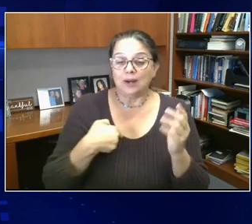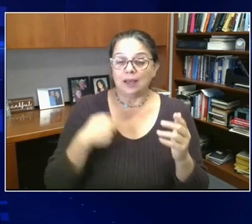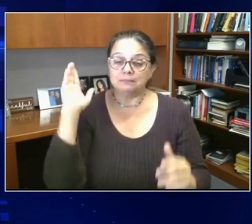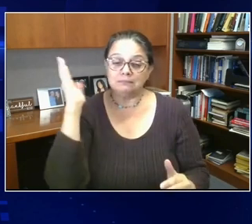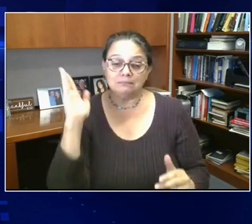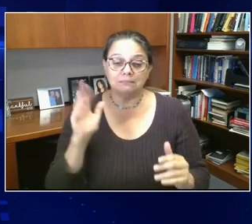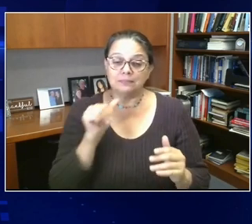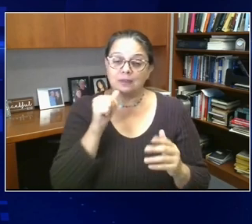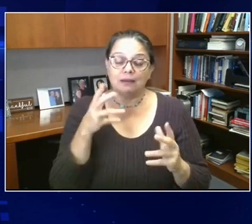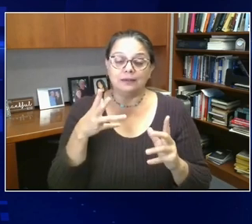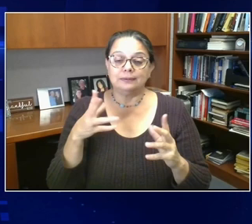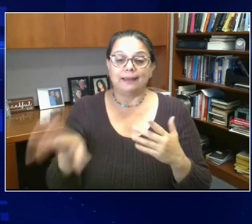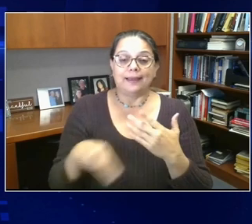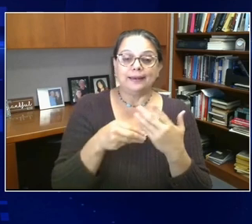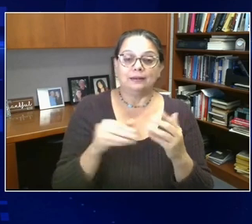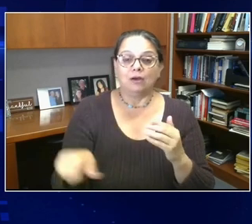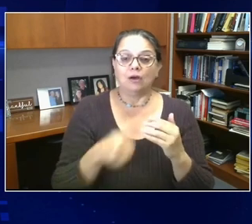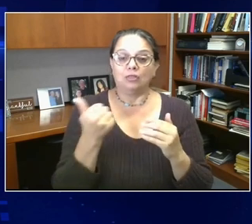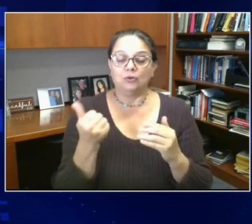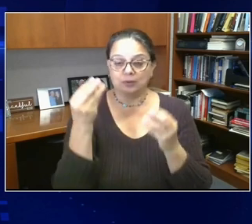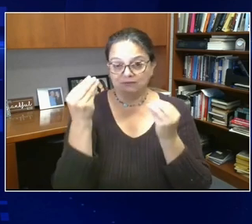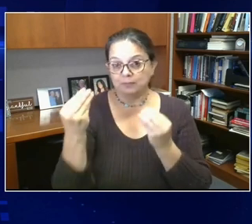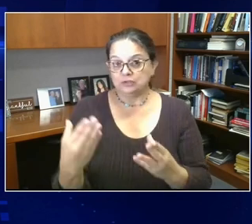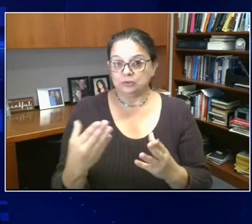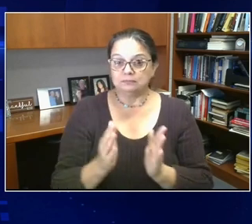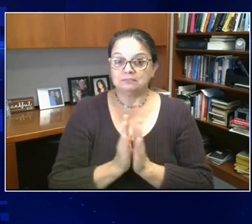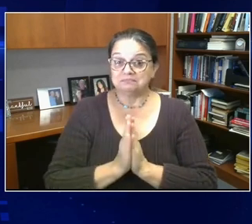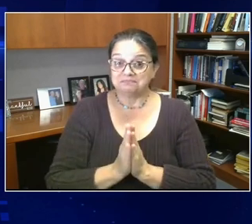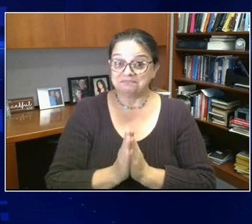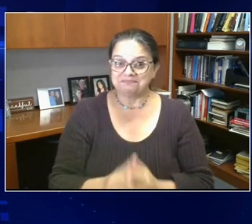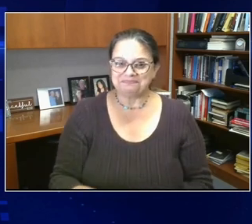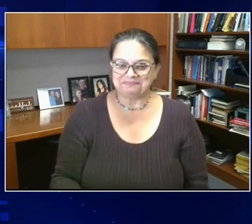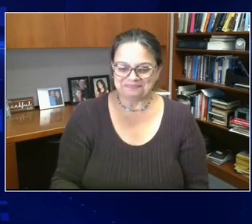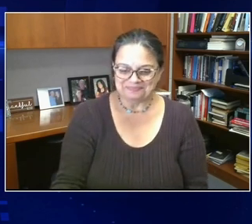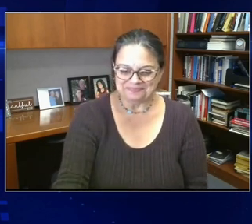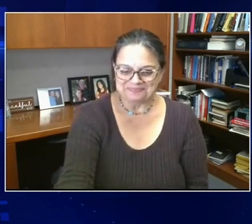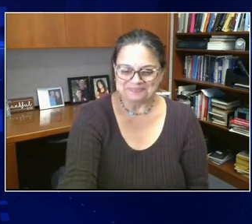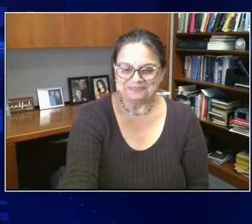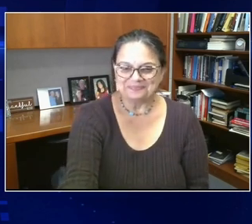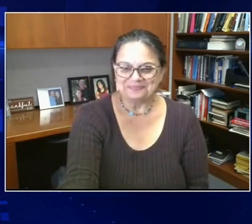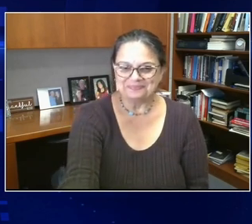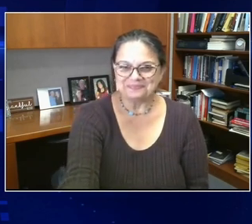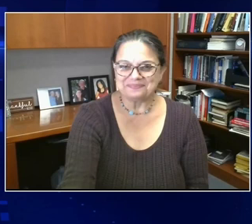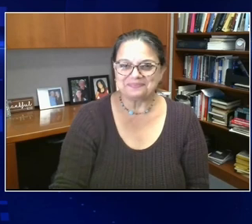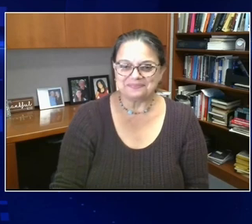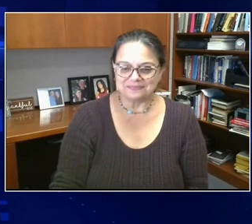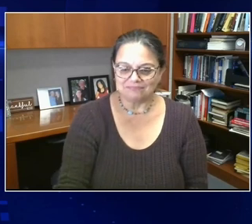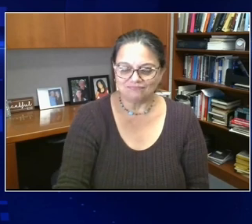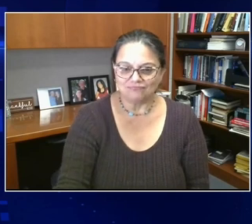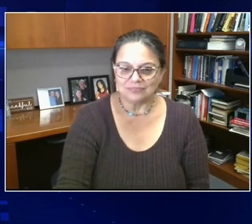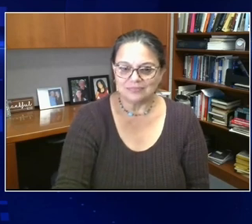talk. So the slides simply reinforce what I will be saying and do not contain any additional information.